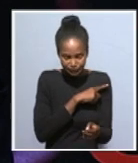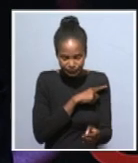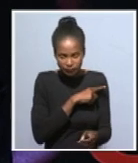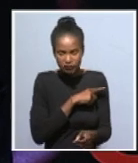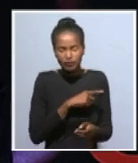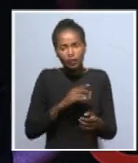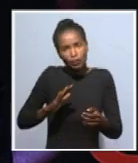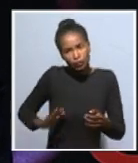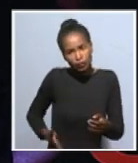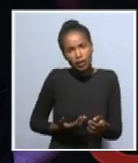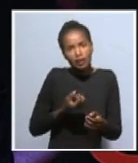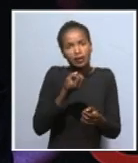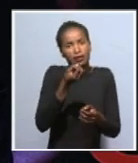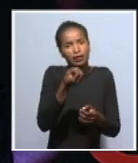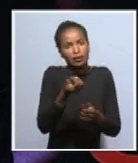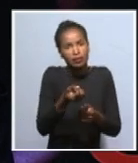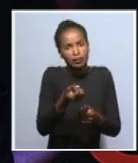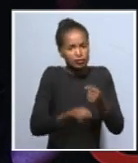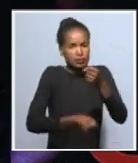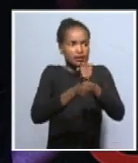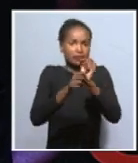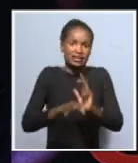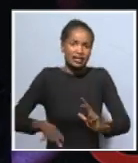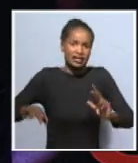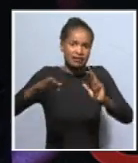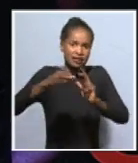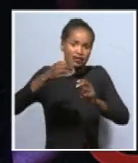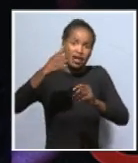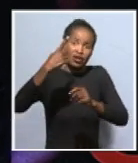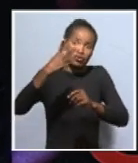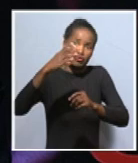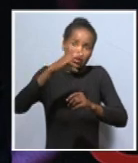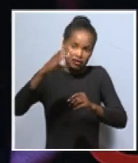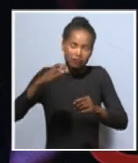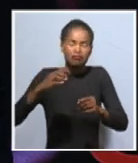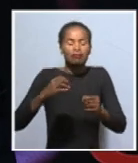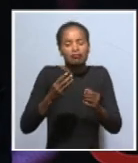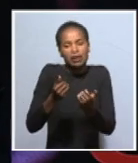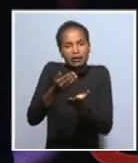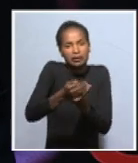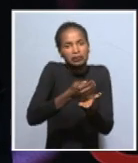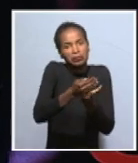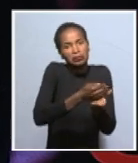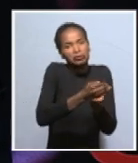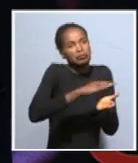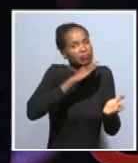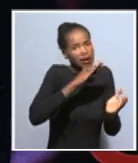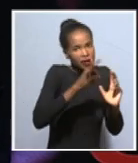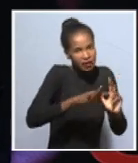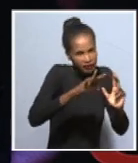providing an opportunity to farmers to be able to be stronger after that period. But that is the impact, for